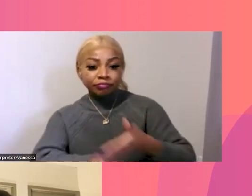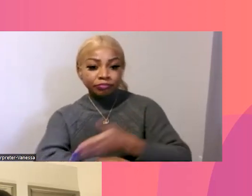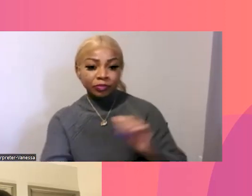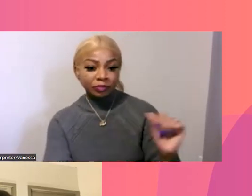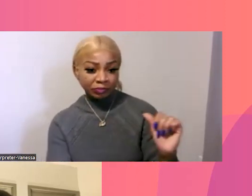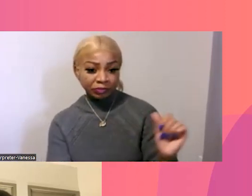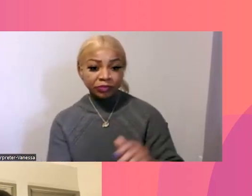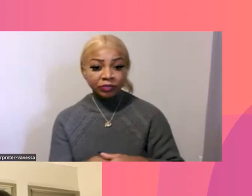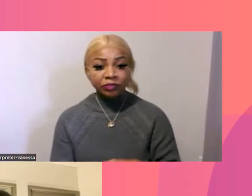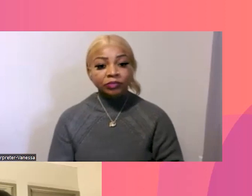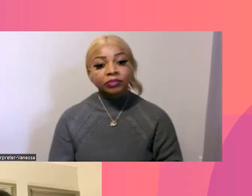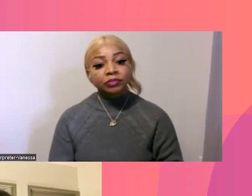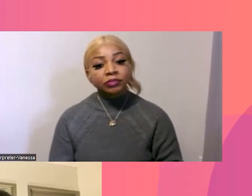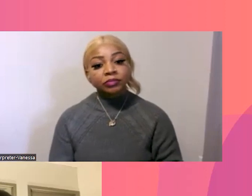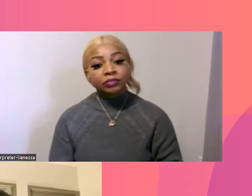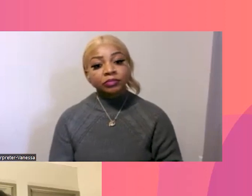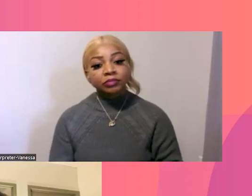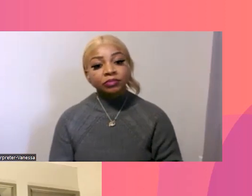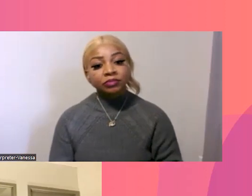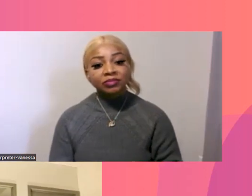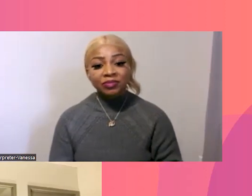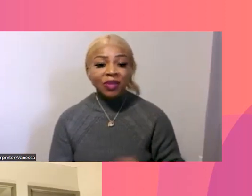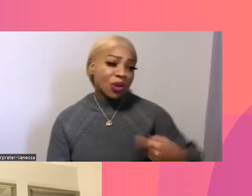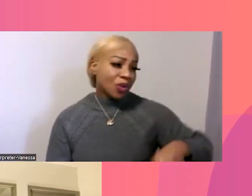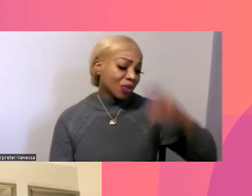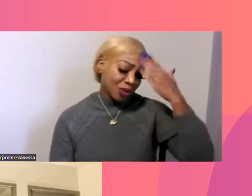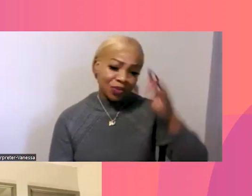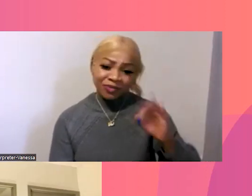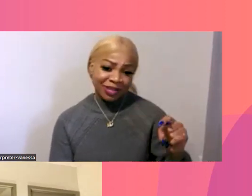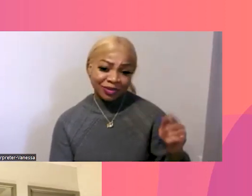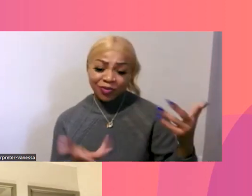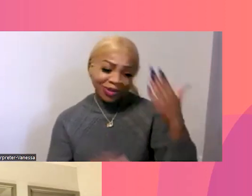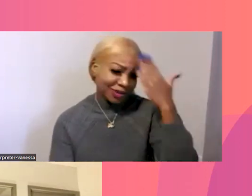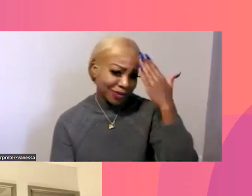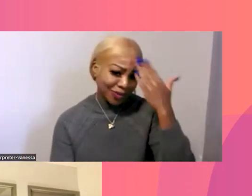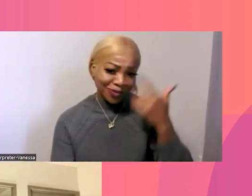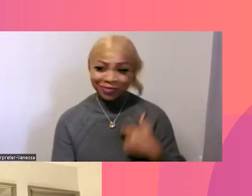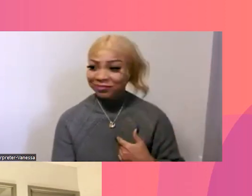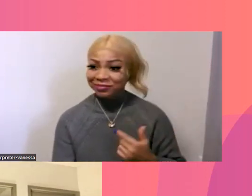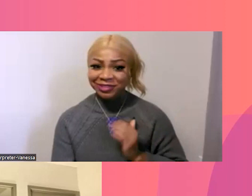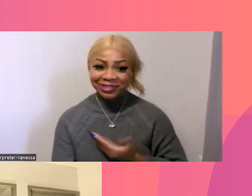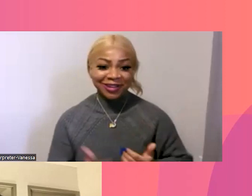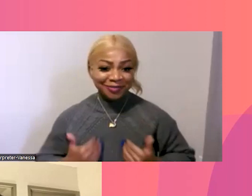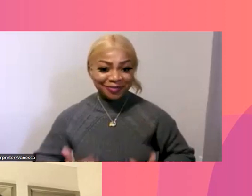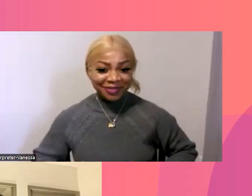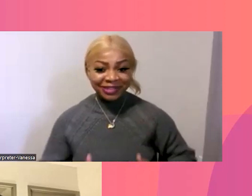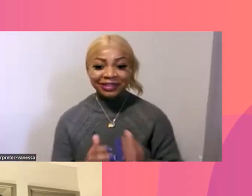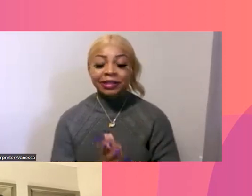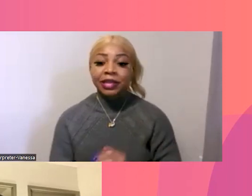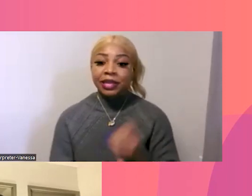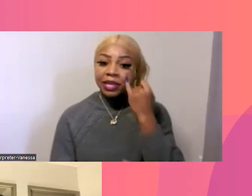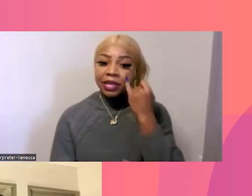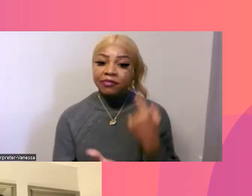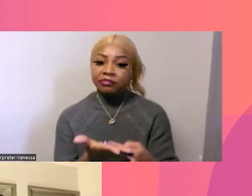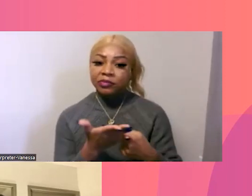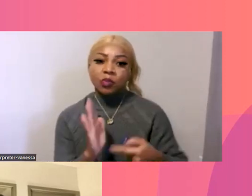thing as fat study scholars would like to say is we know we're fat, right? Like we know we live in our body. If you've had the conversation once,